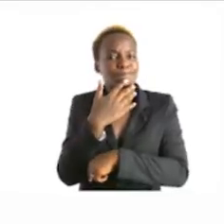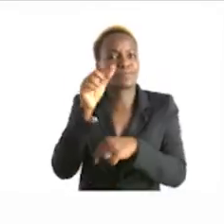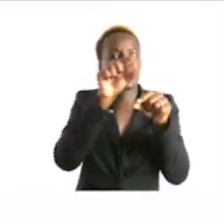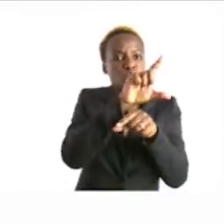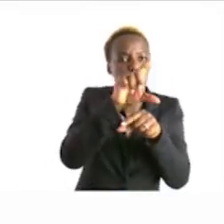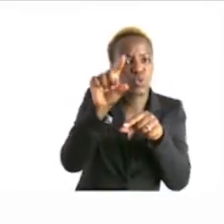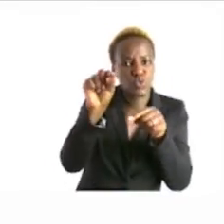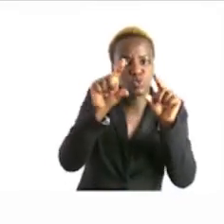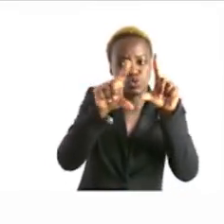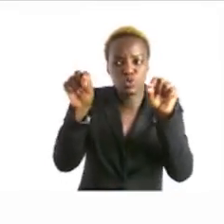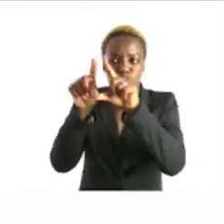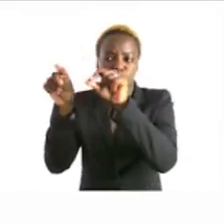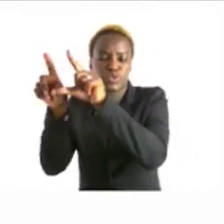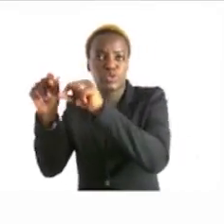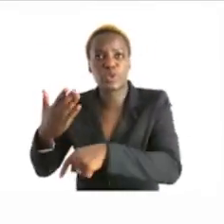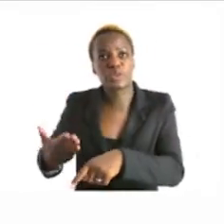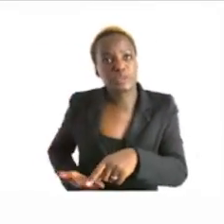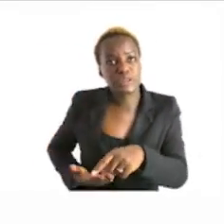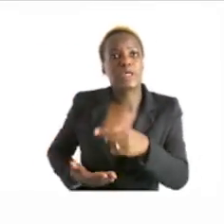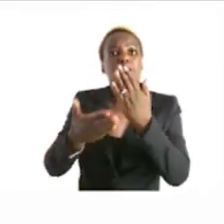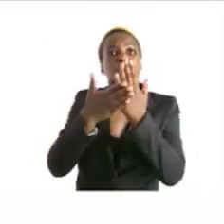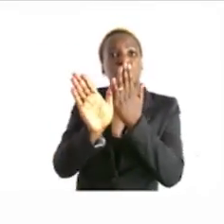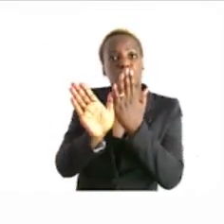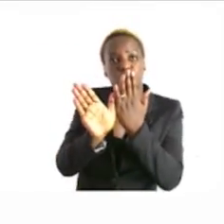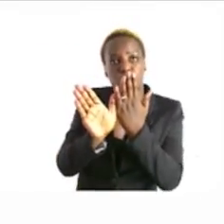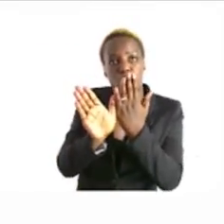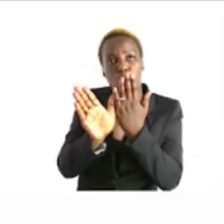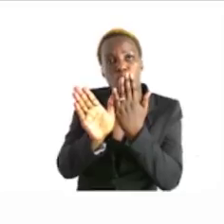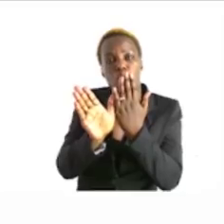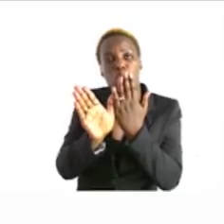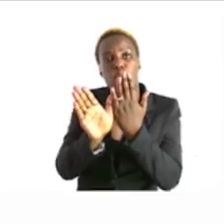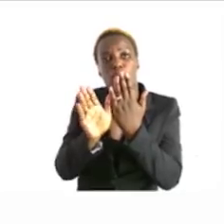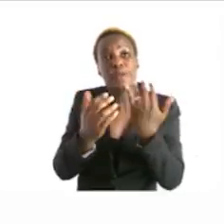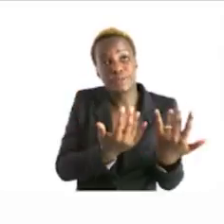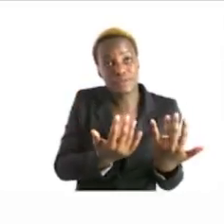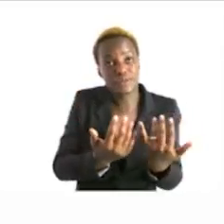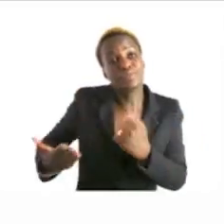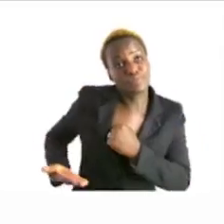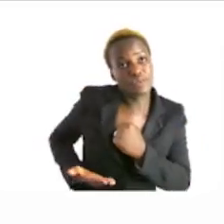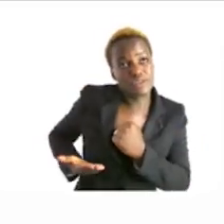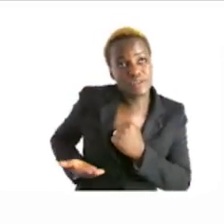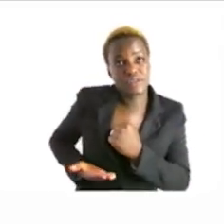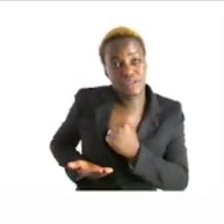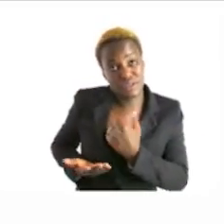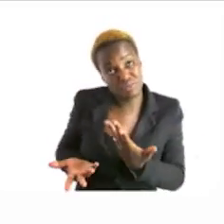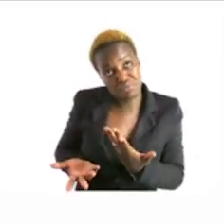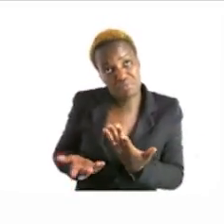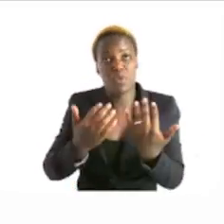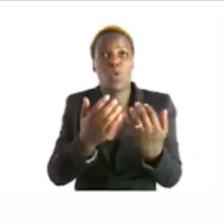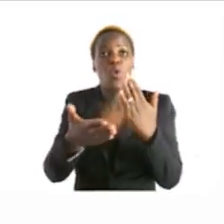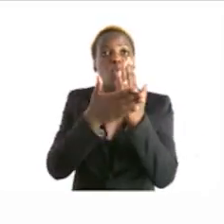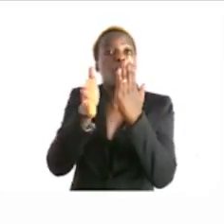in those in that sentence there is it going to be the chair that is made out of wood is it going to be the door